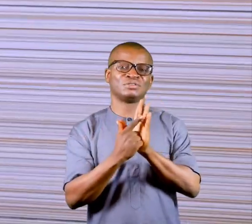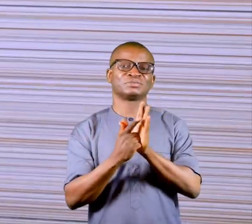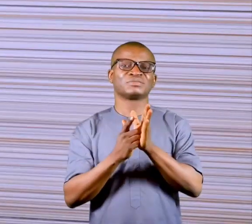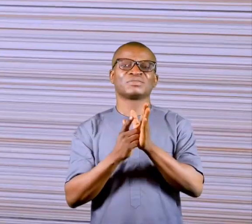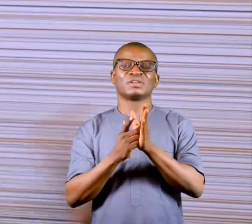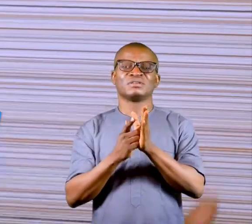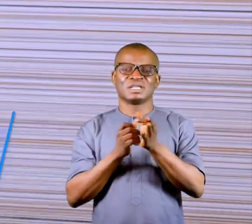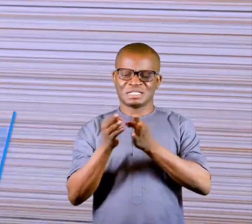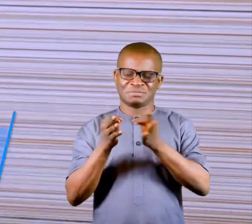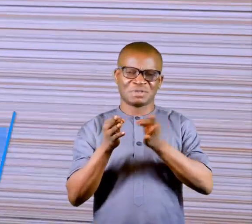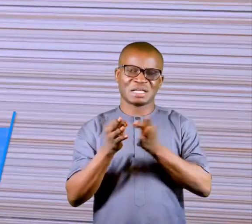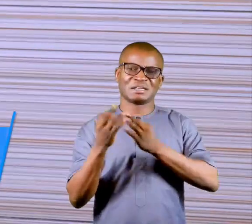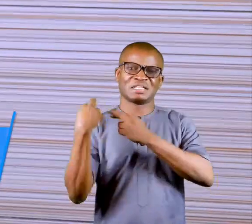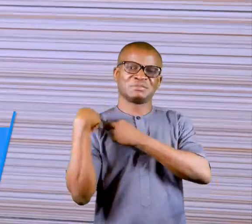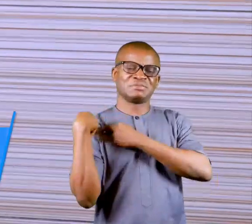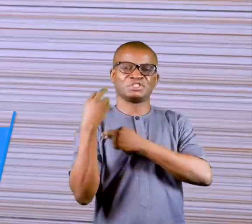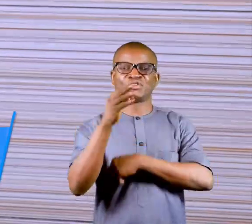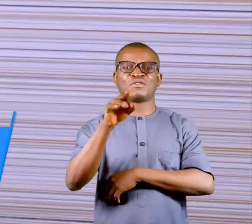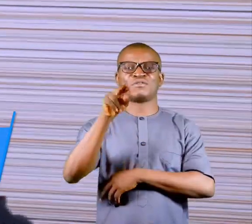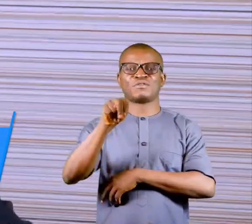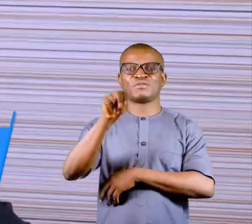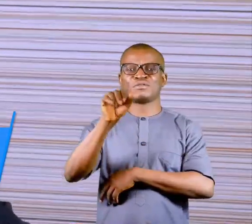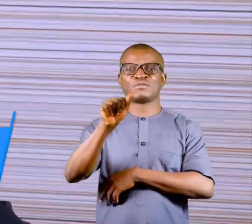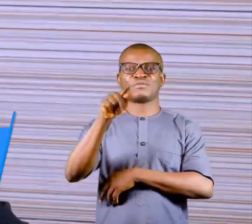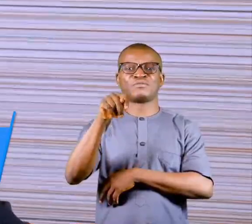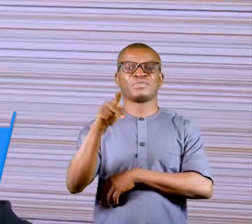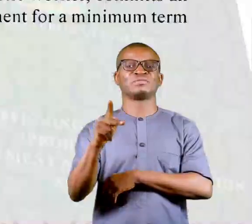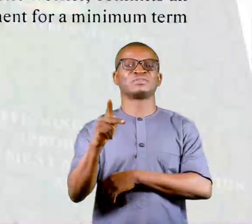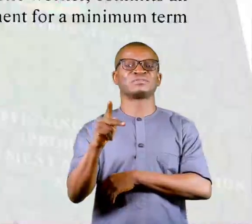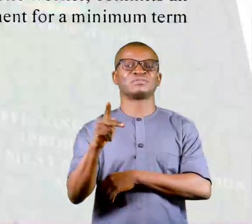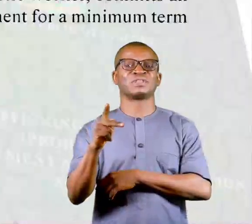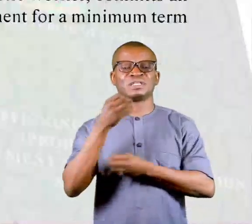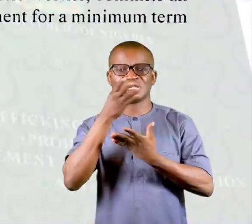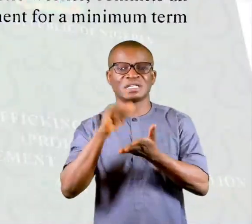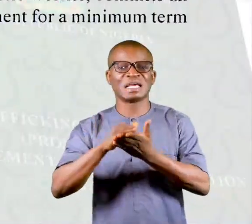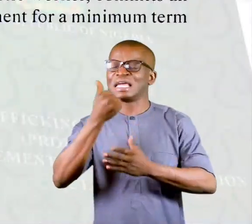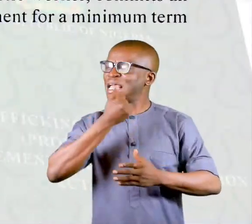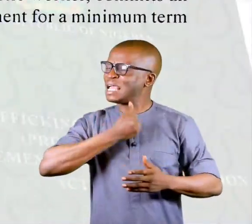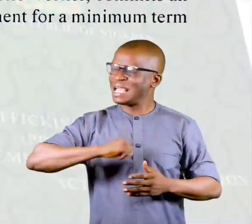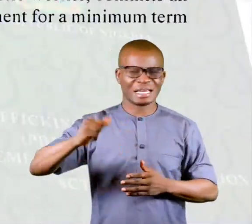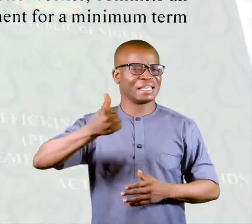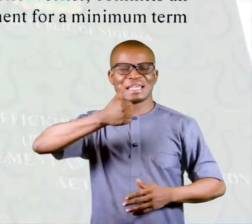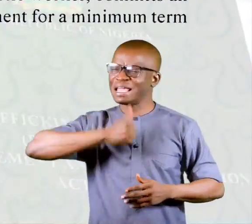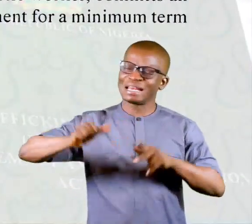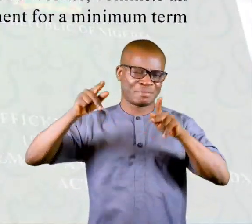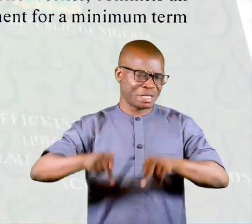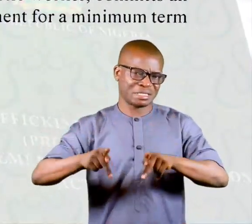so explicit on the role of NAPTIP, because if you go to that section, it says any person who